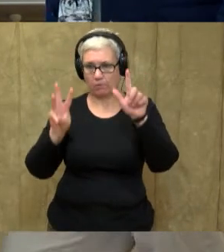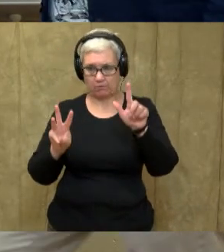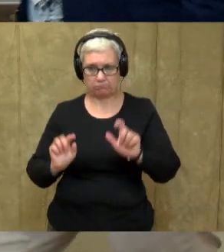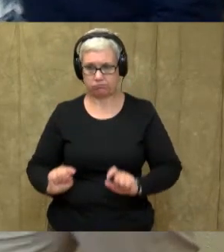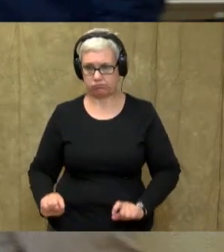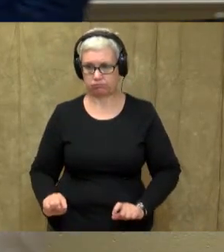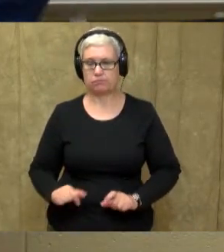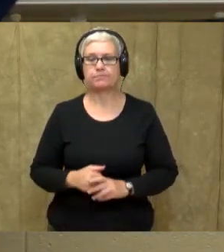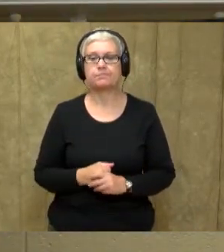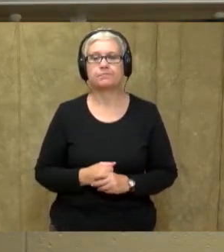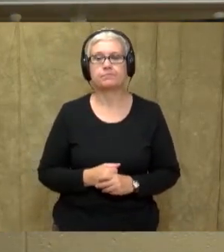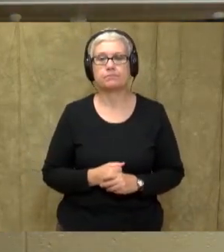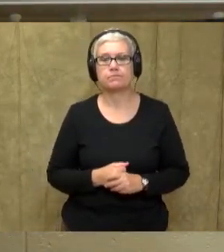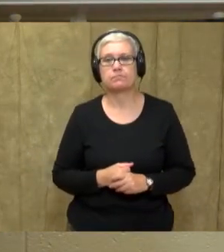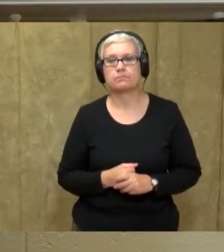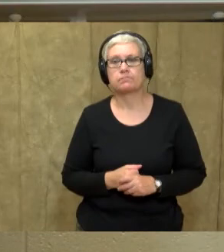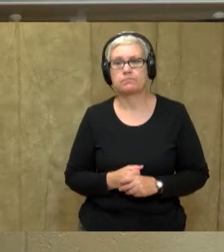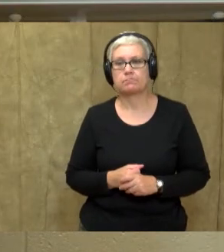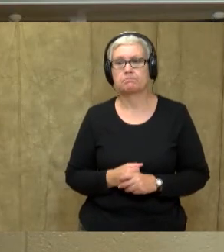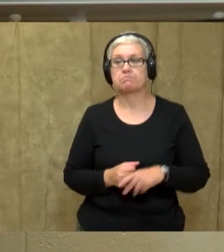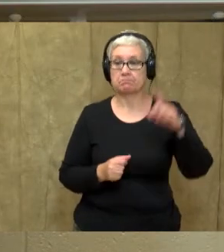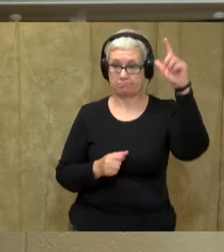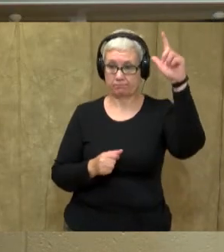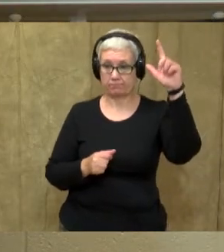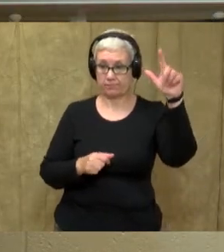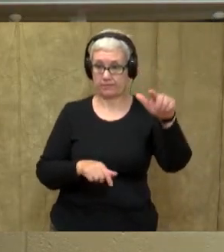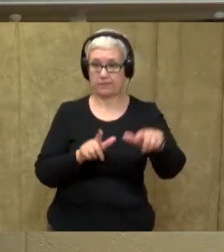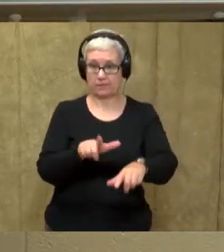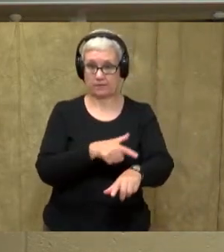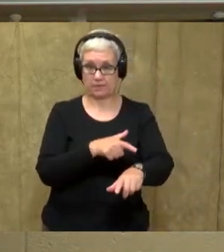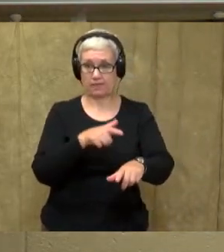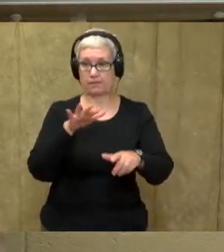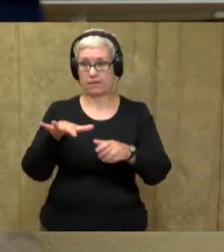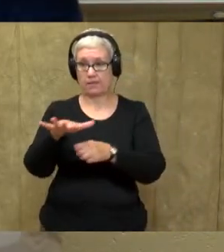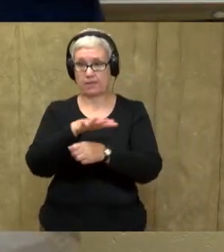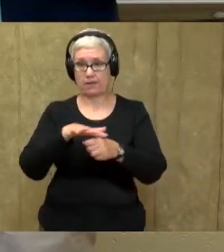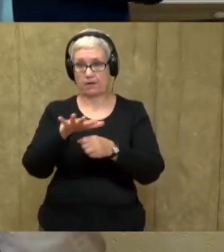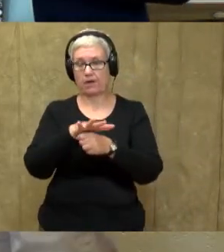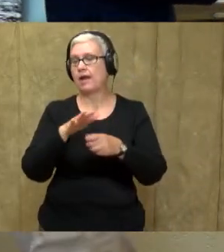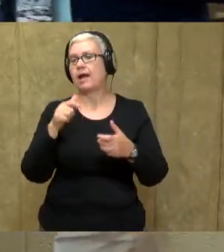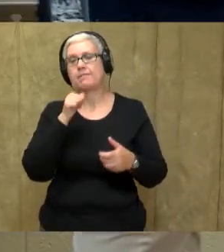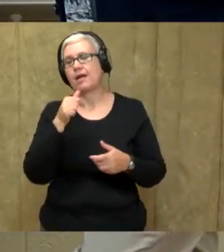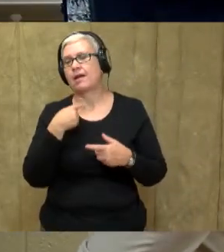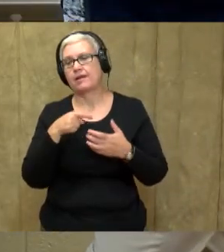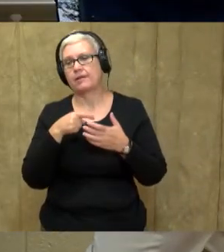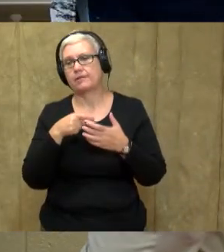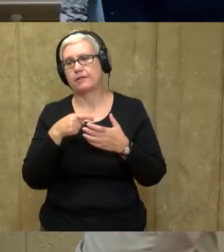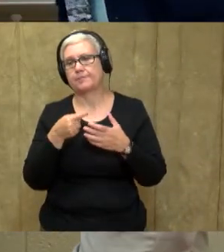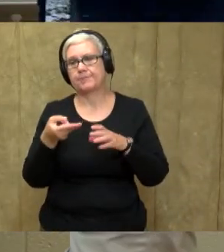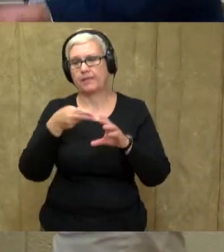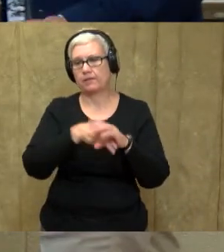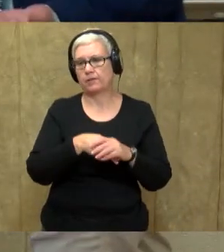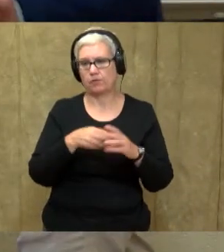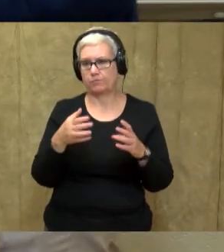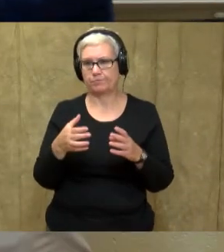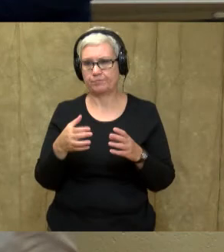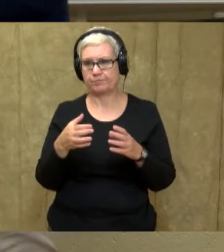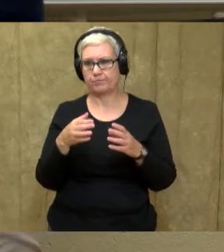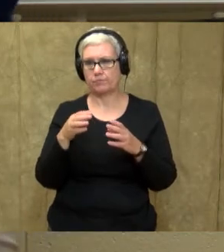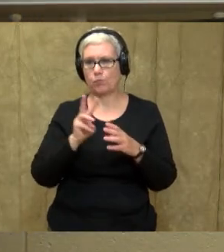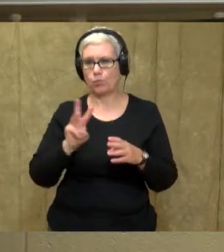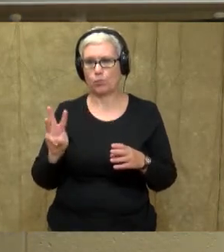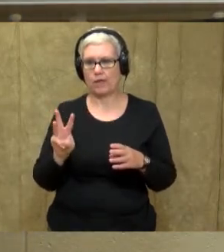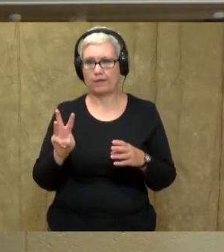plots. So what we see is the length and its corresponding area. I'm not including the width here, because the relationship that I want